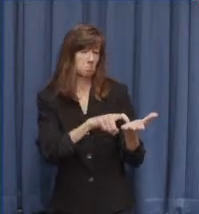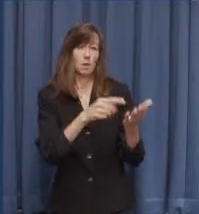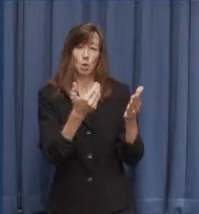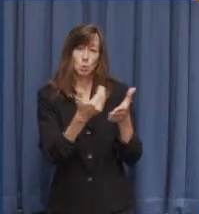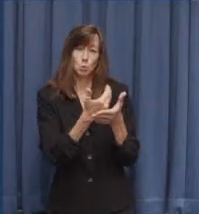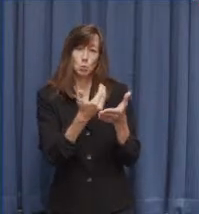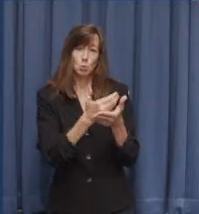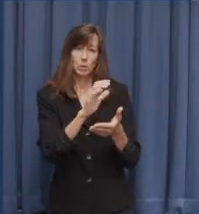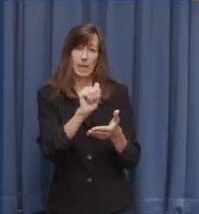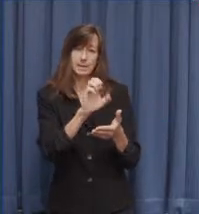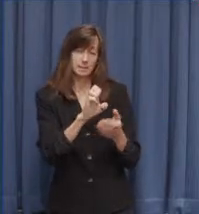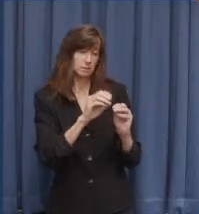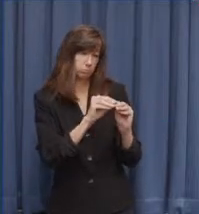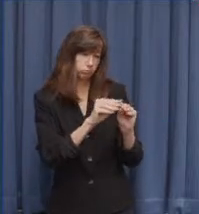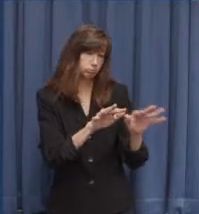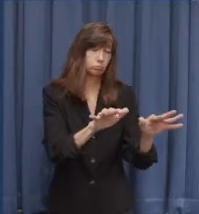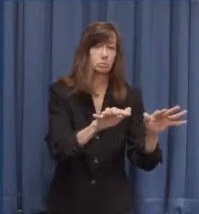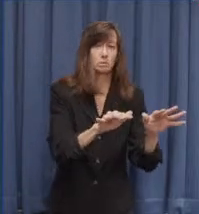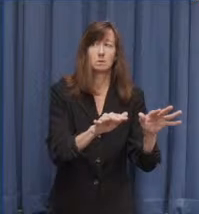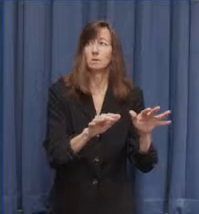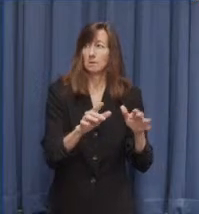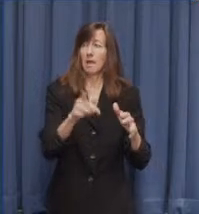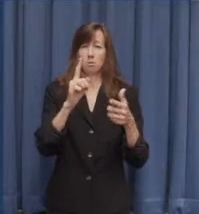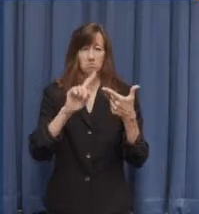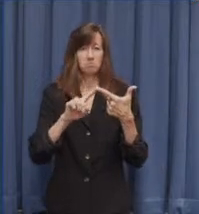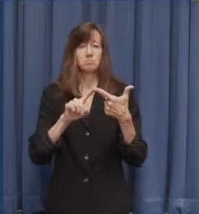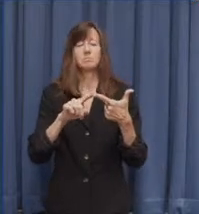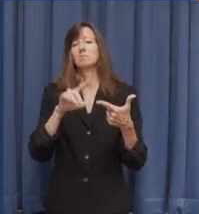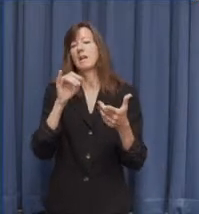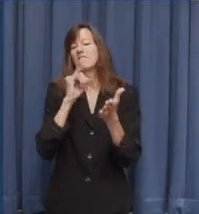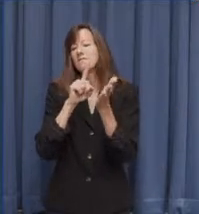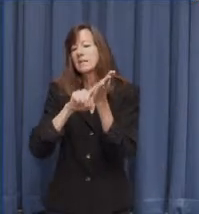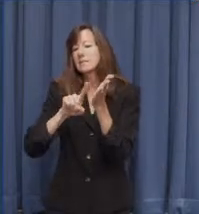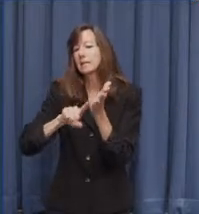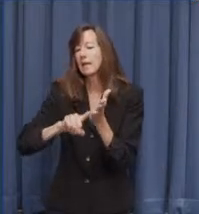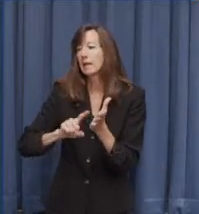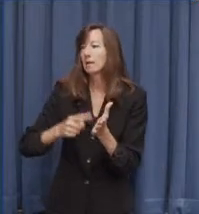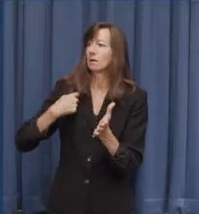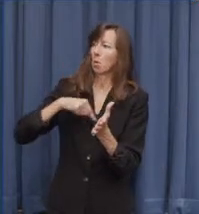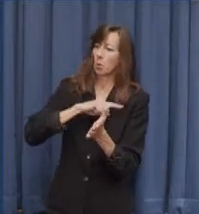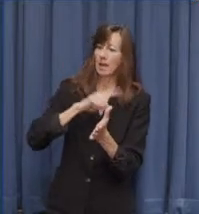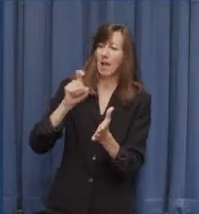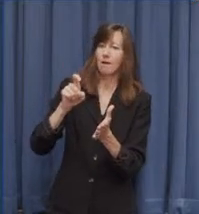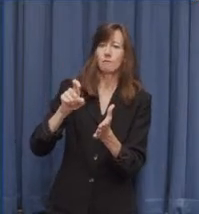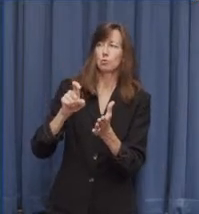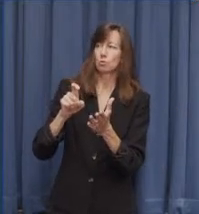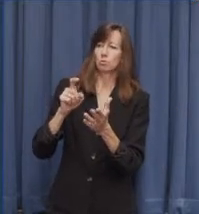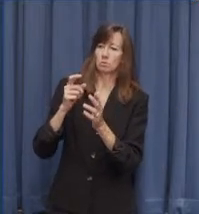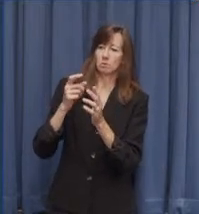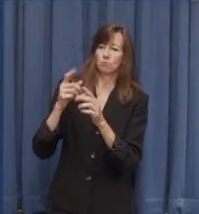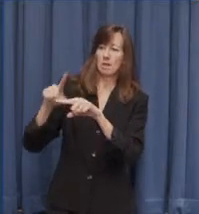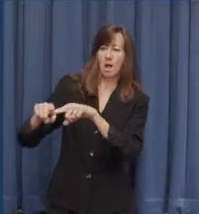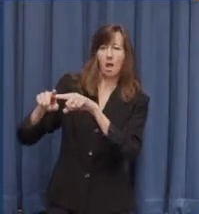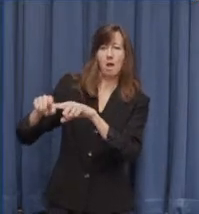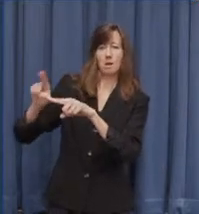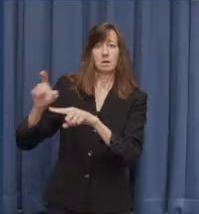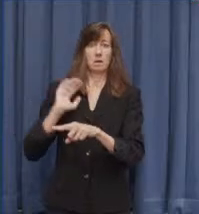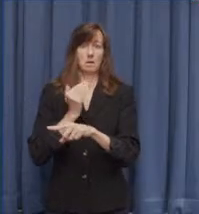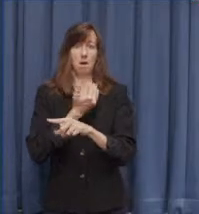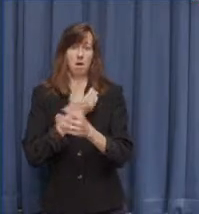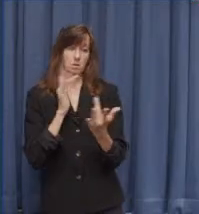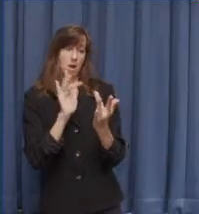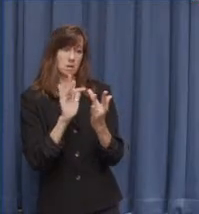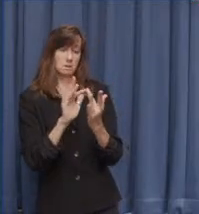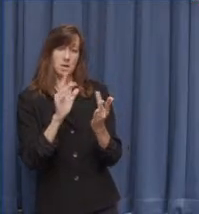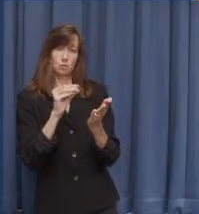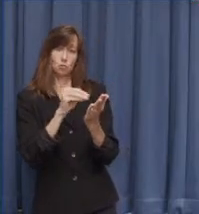that second step of investigate. That relies on the contact tracing process, which really means everyone's